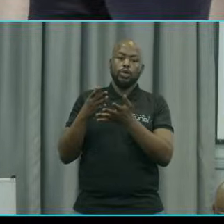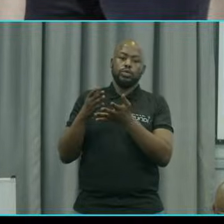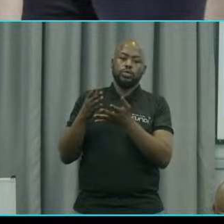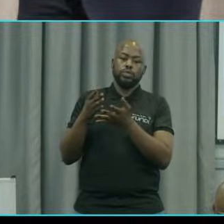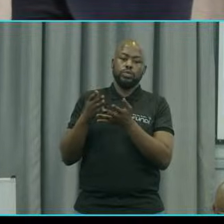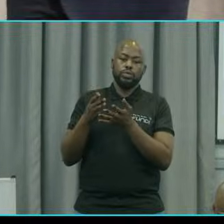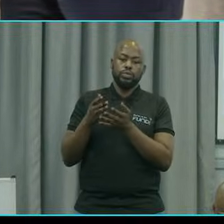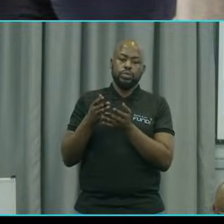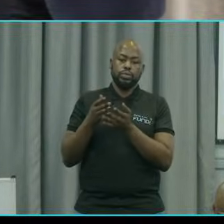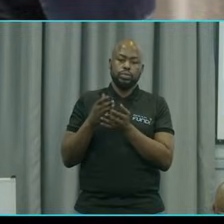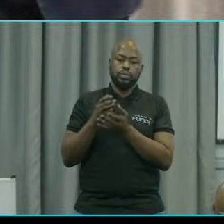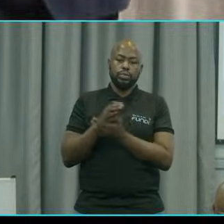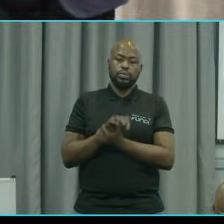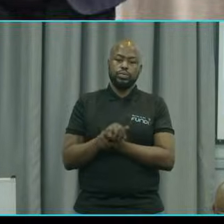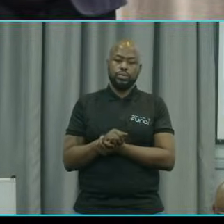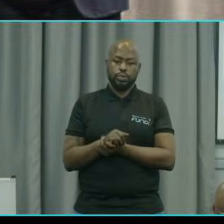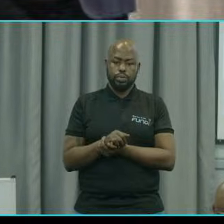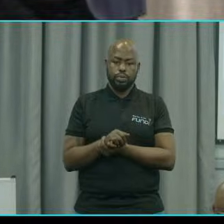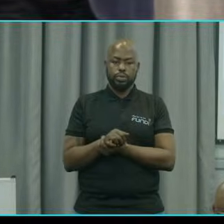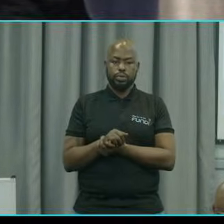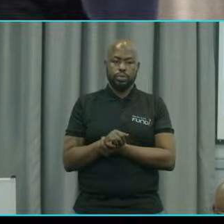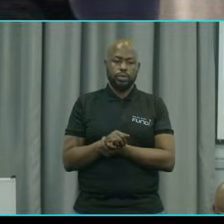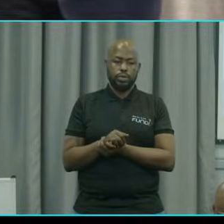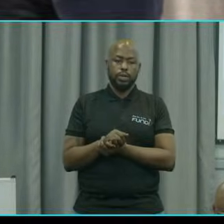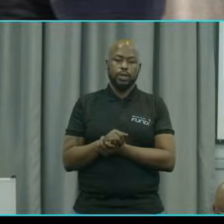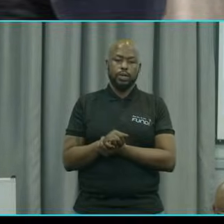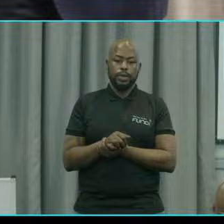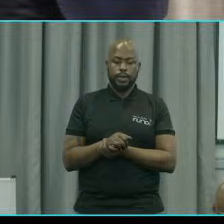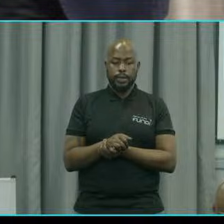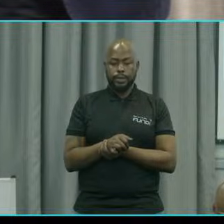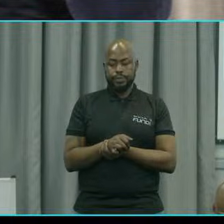change, but active agents of system transformation.